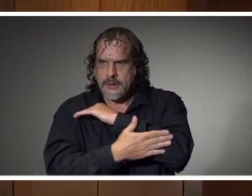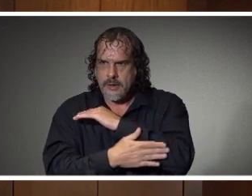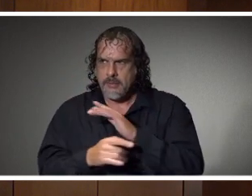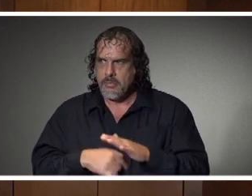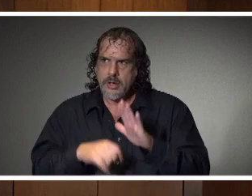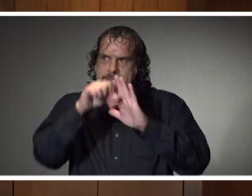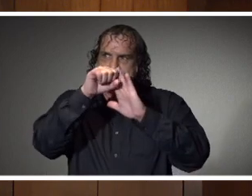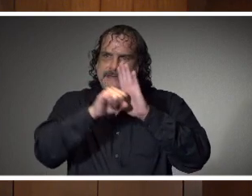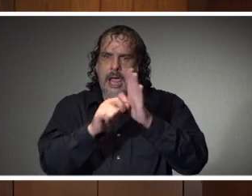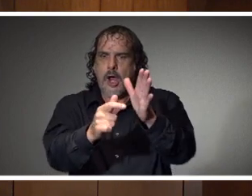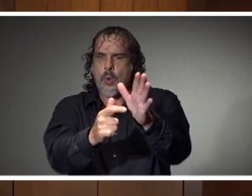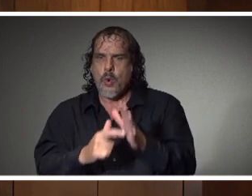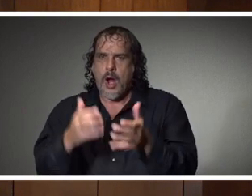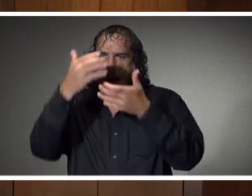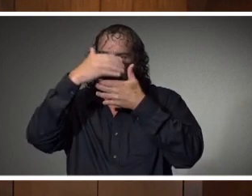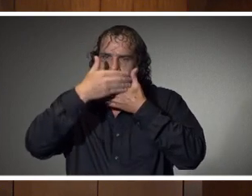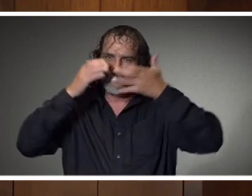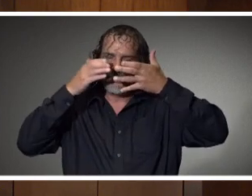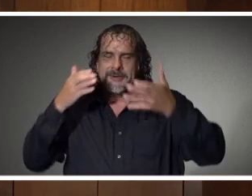state level?